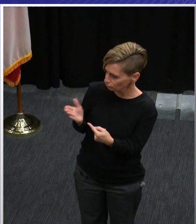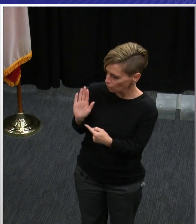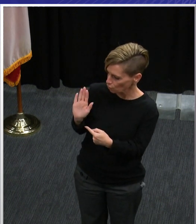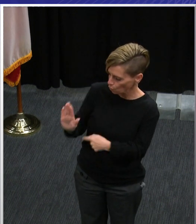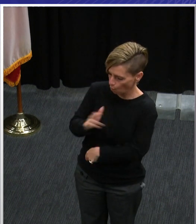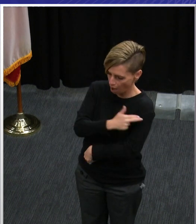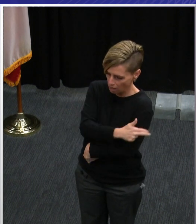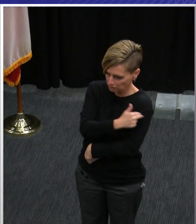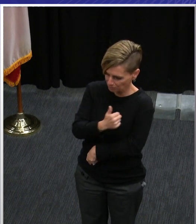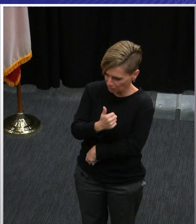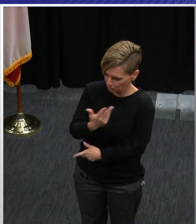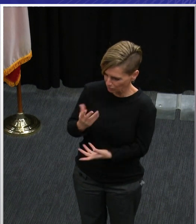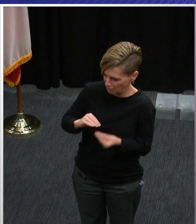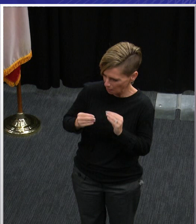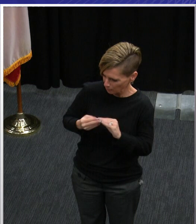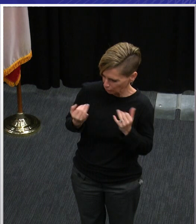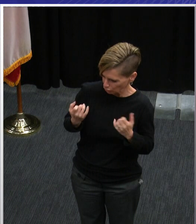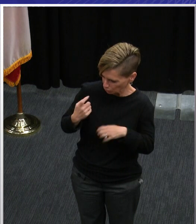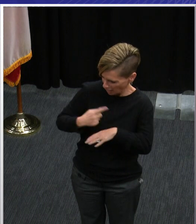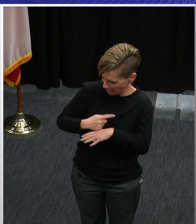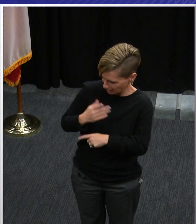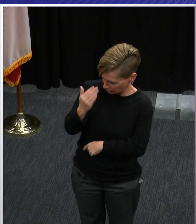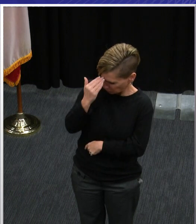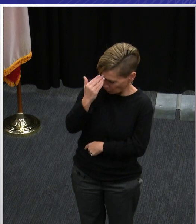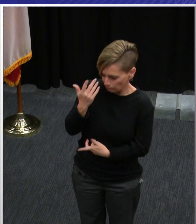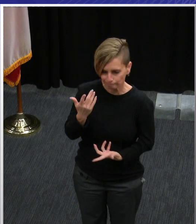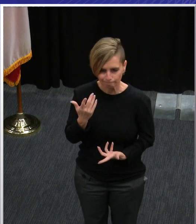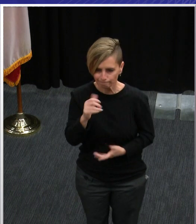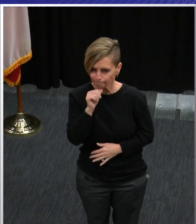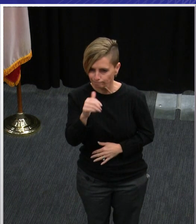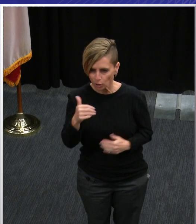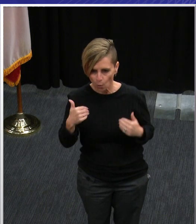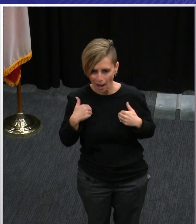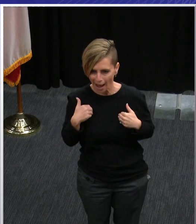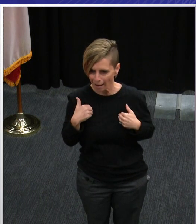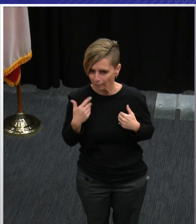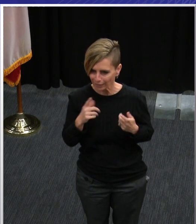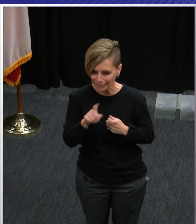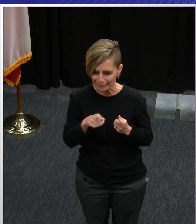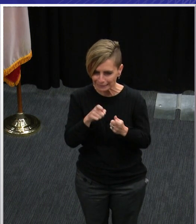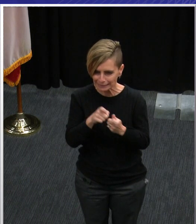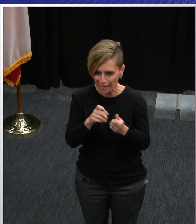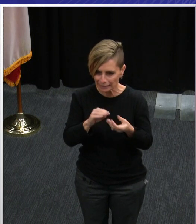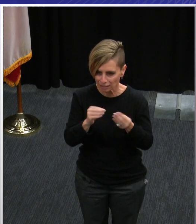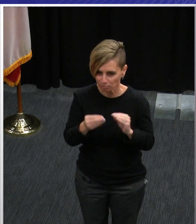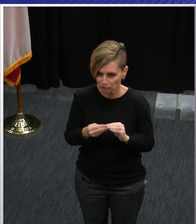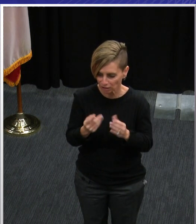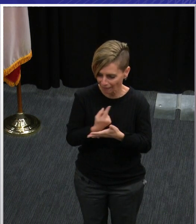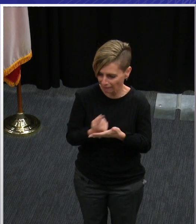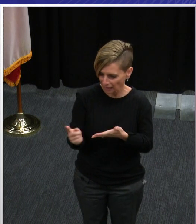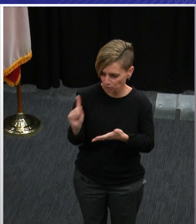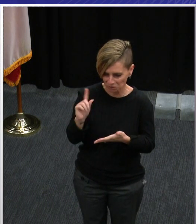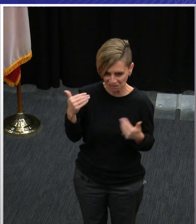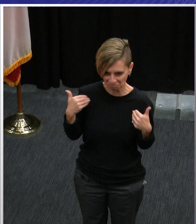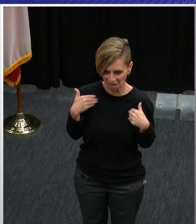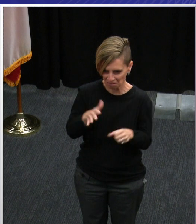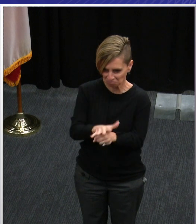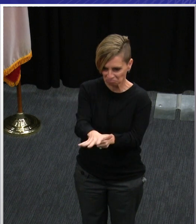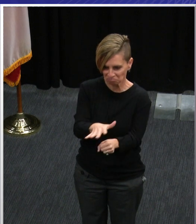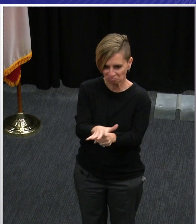today? I don't have that current number. I know last week we had capacity. I don't know the percentages,